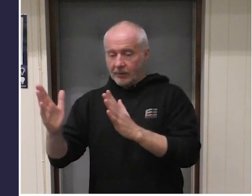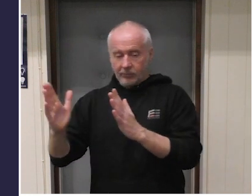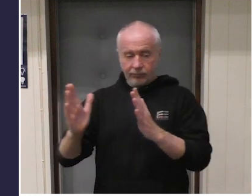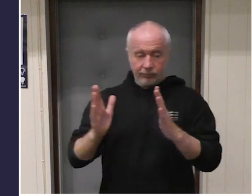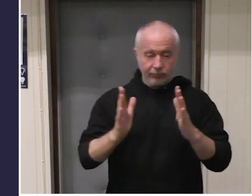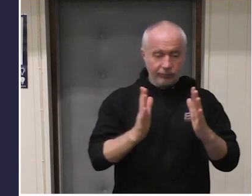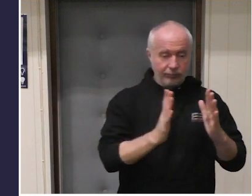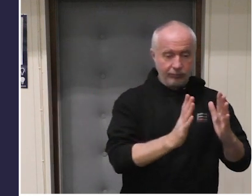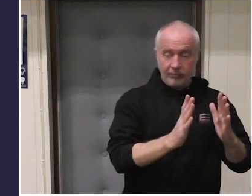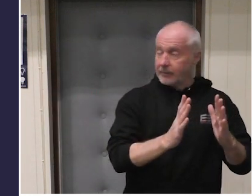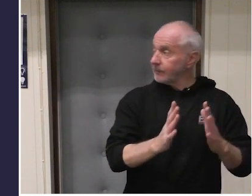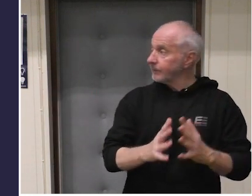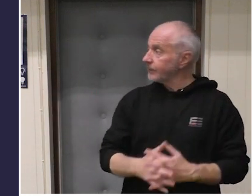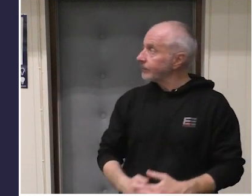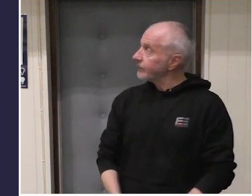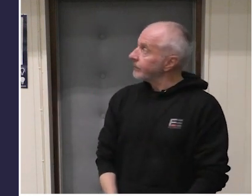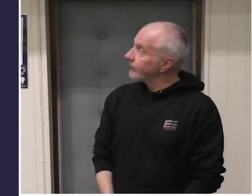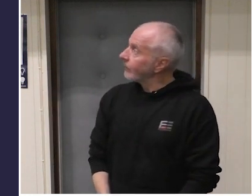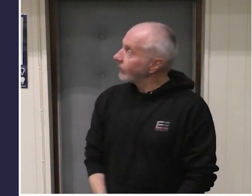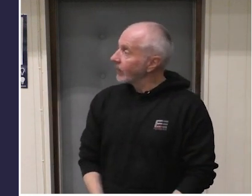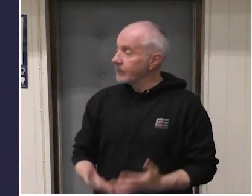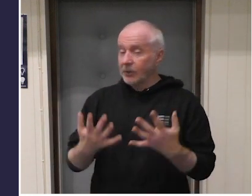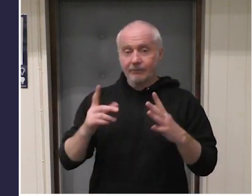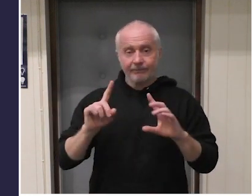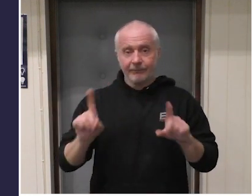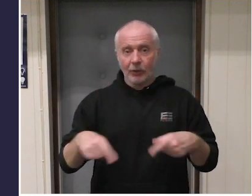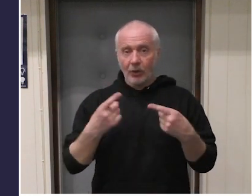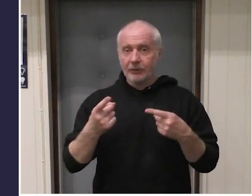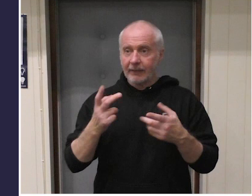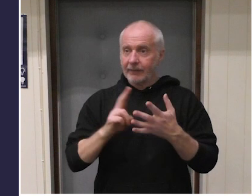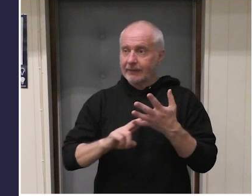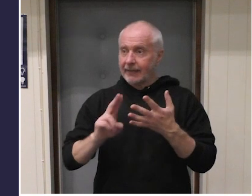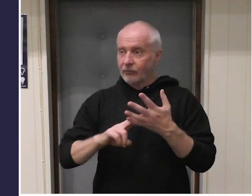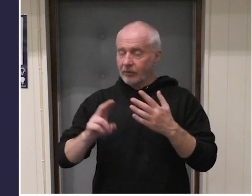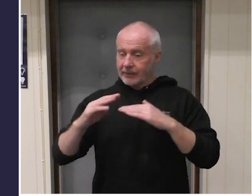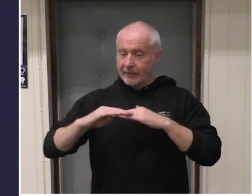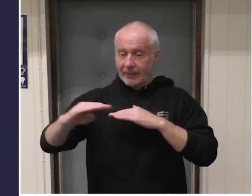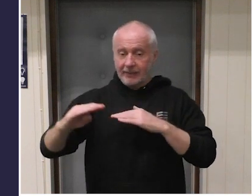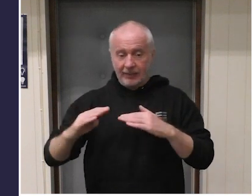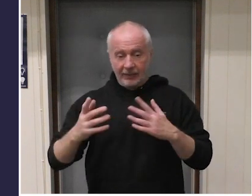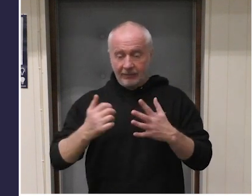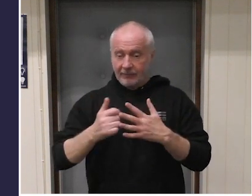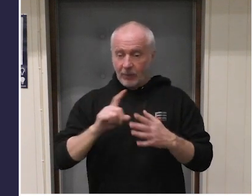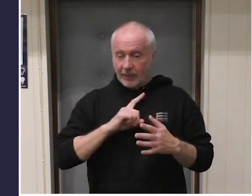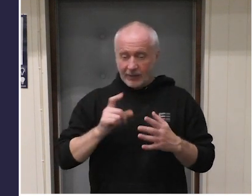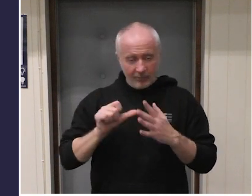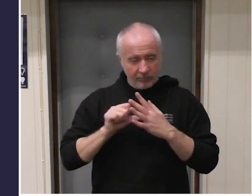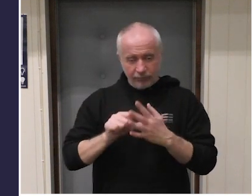Okay? So you can't get this maximum stability because it's just really, really hard to find. Right?